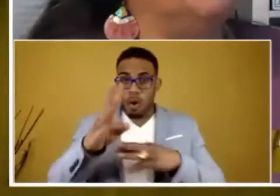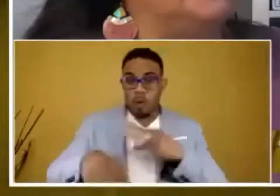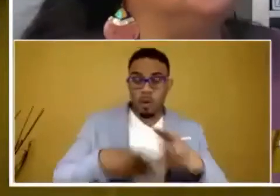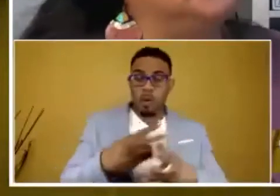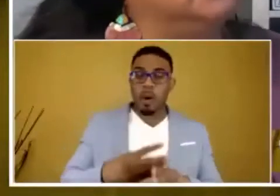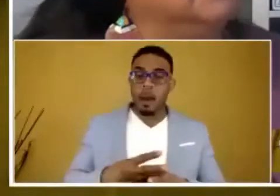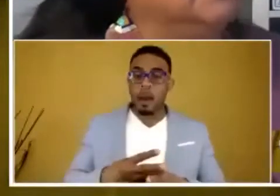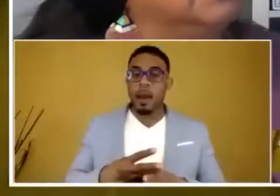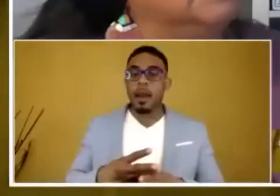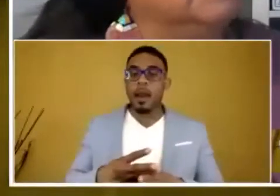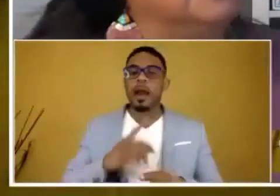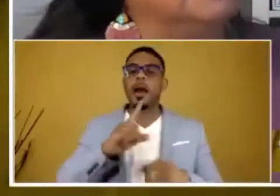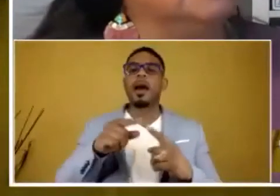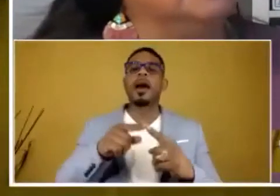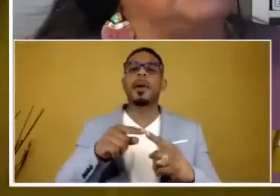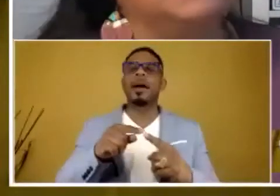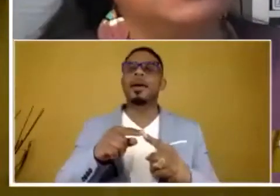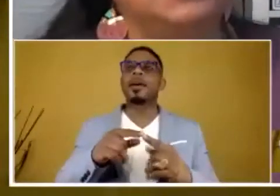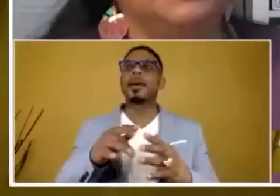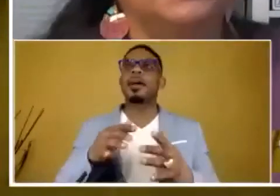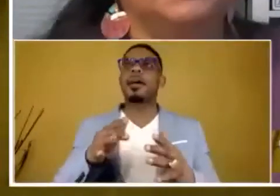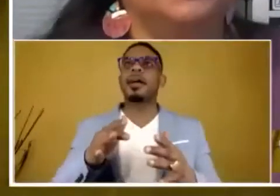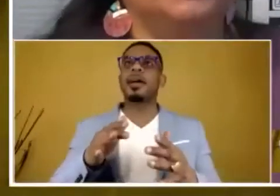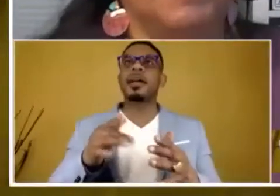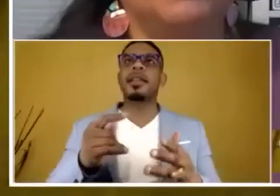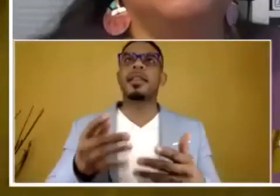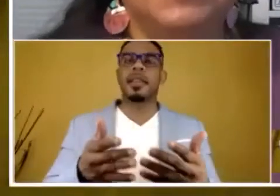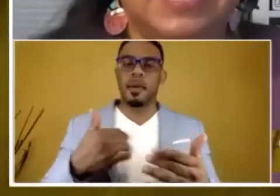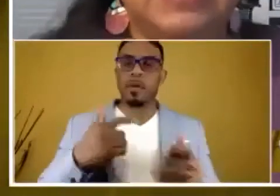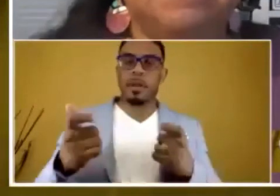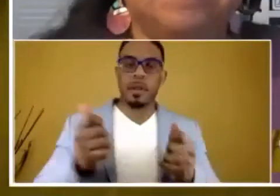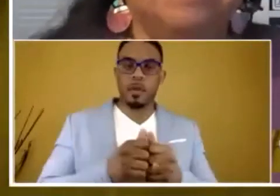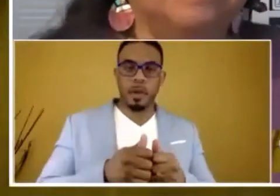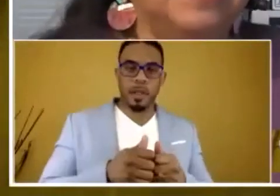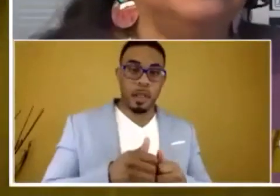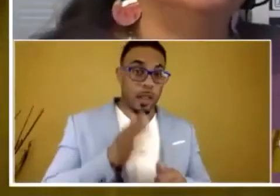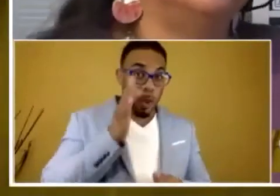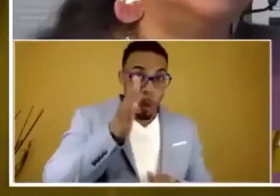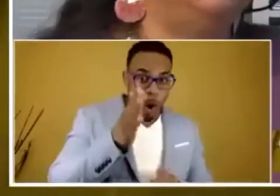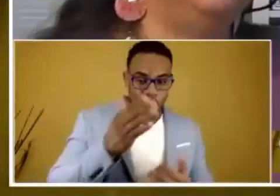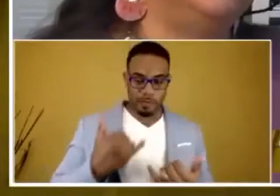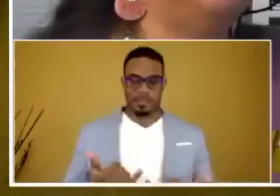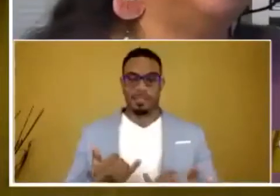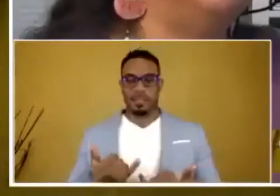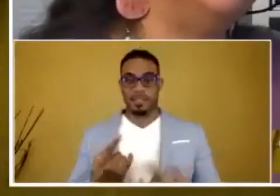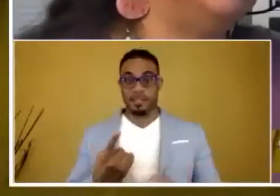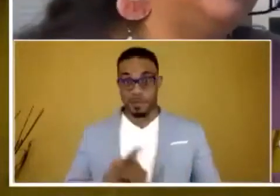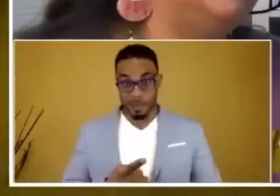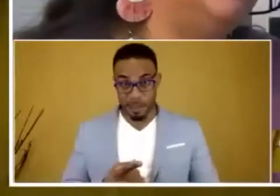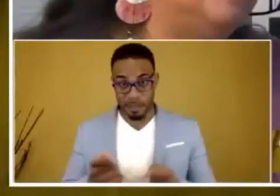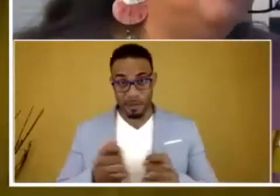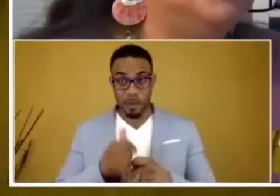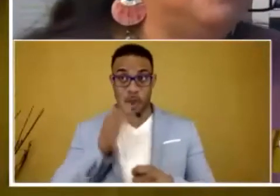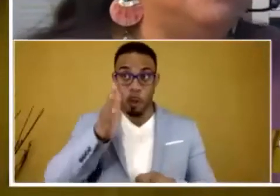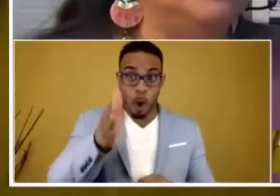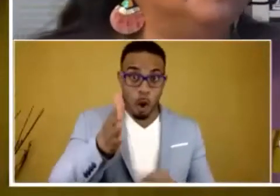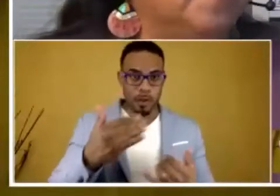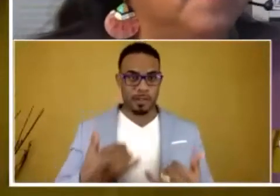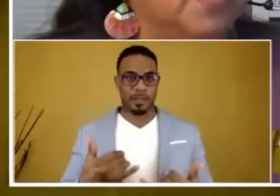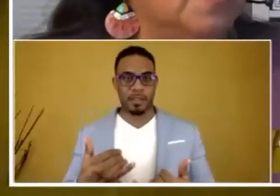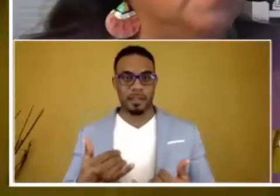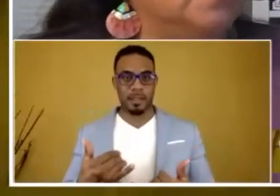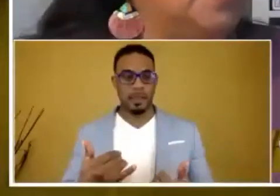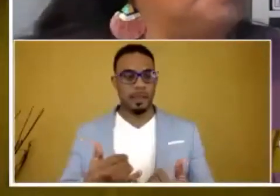we're talking about that we're dealing with the tomorrow today, right? We're dealing with the tomorrow today with